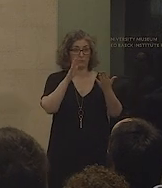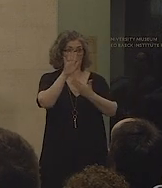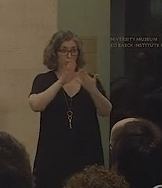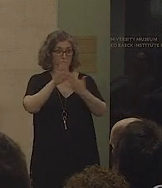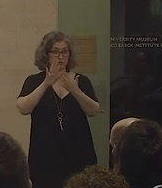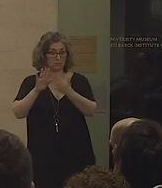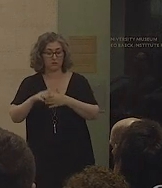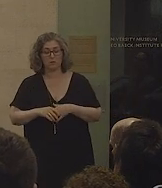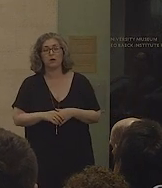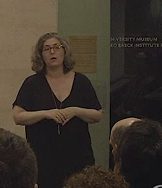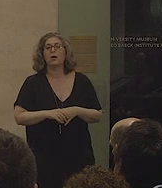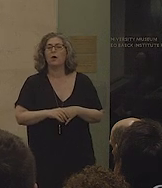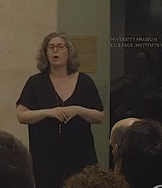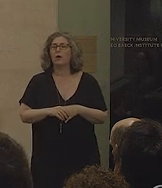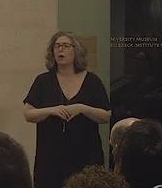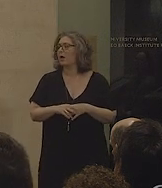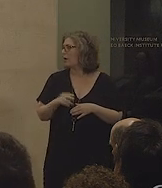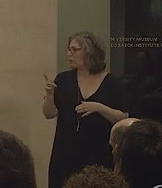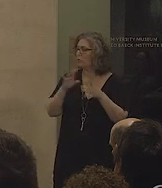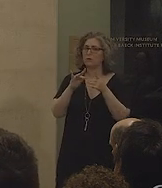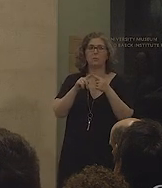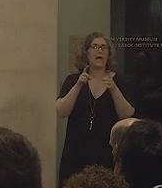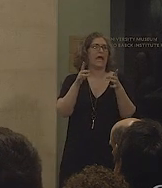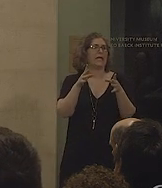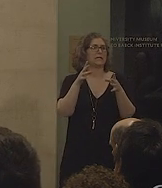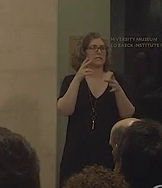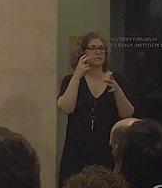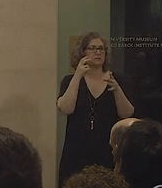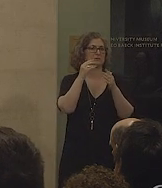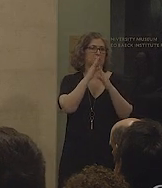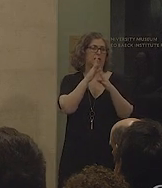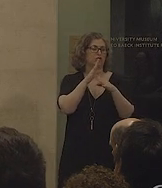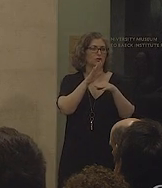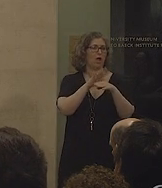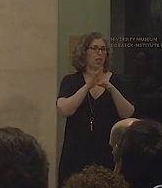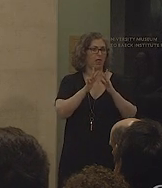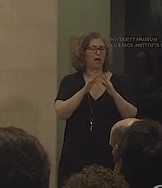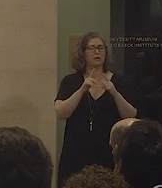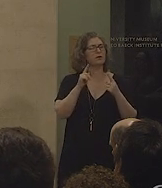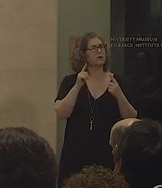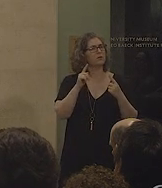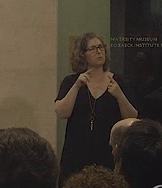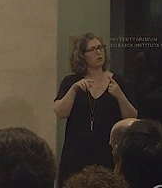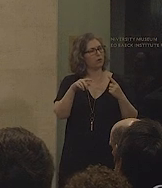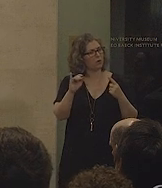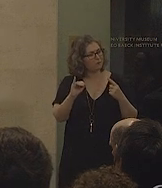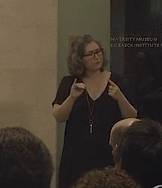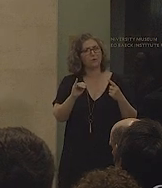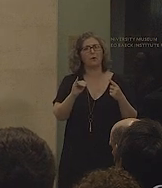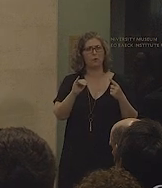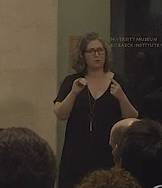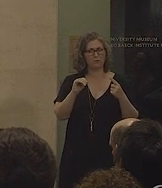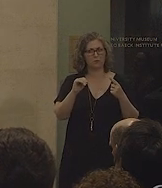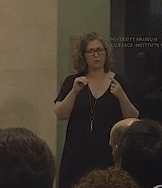met. And you talk about hate speech online. But there's also a possible